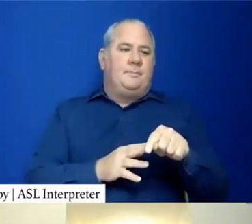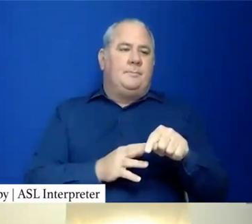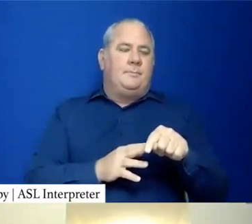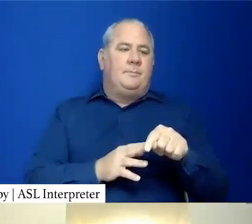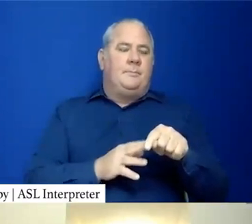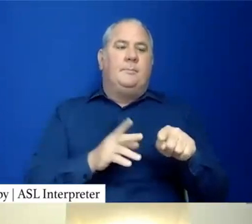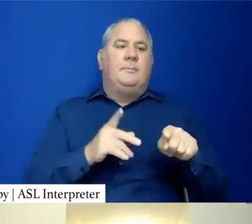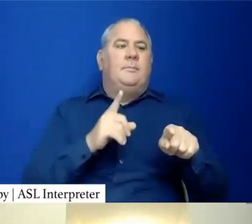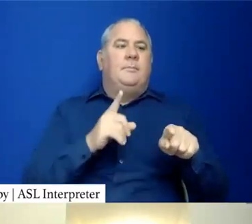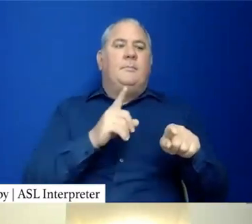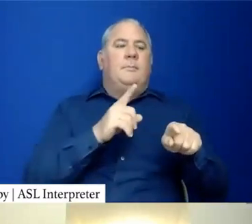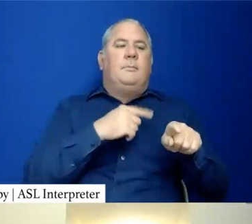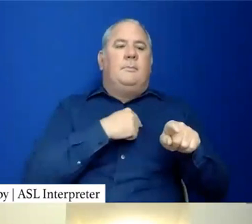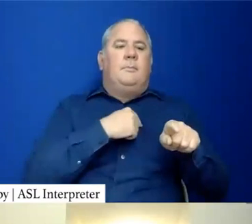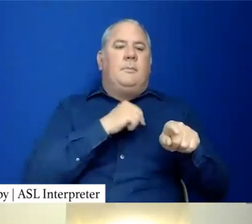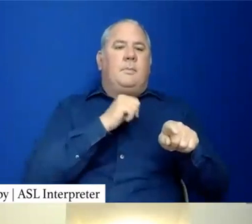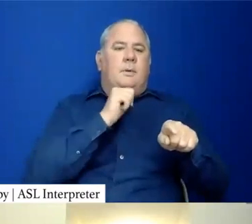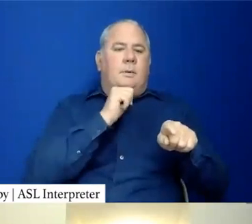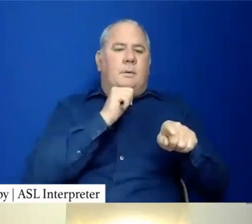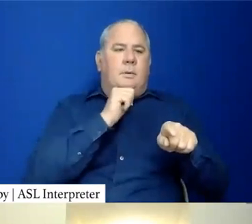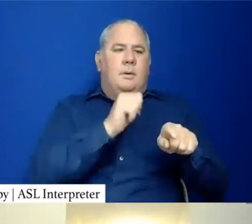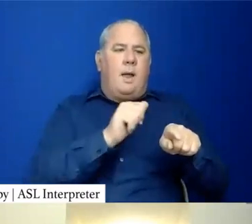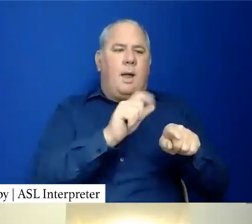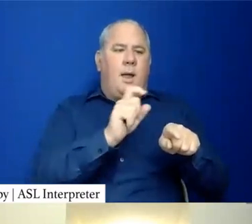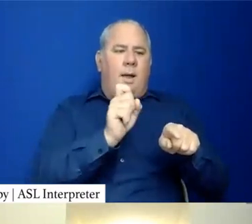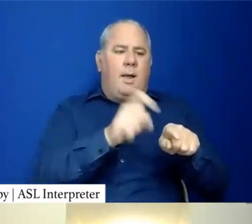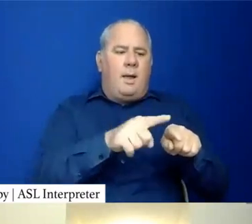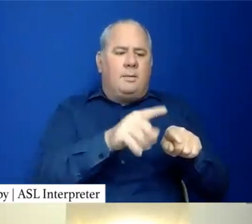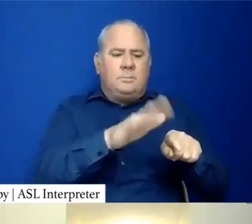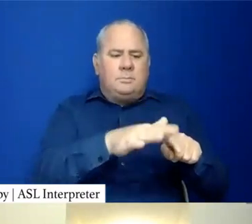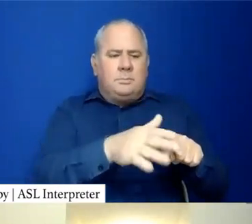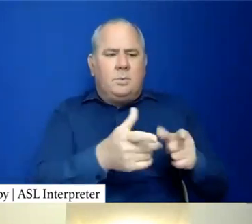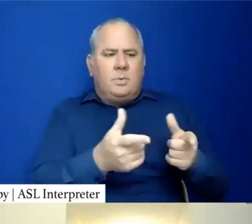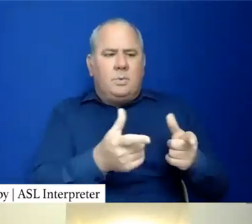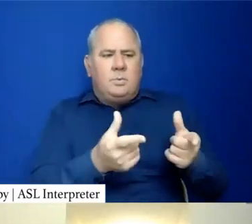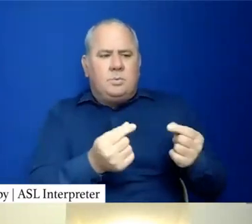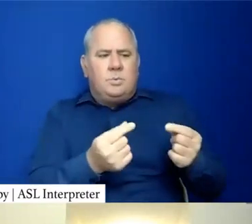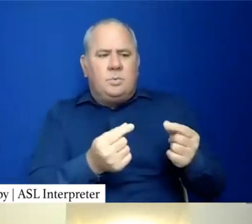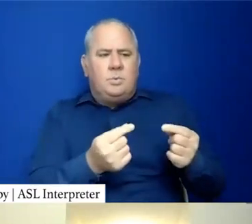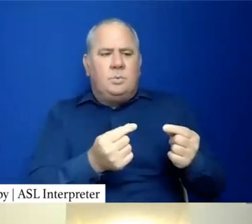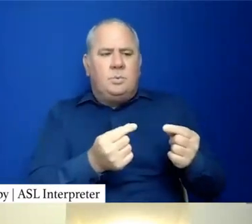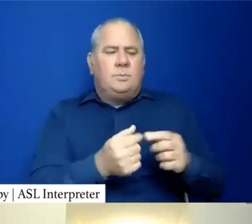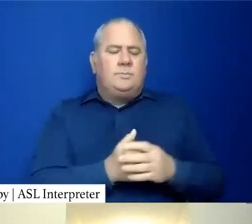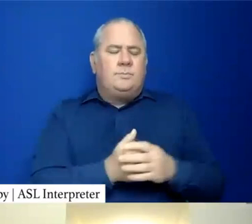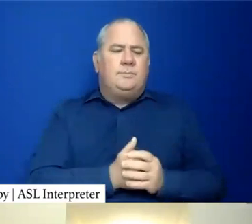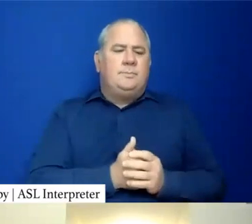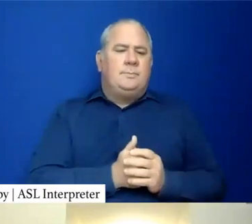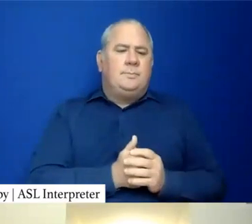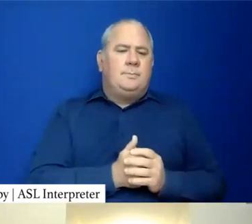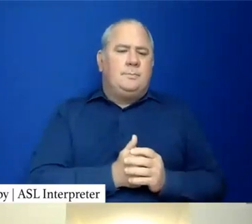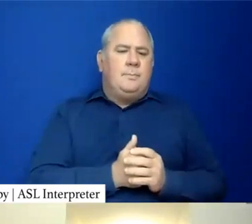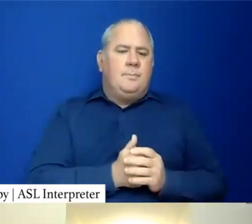rubber staff, what you're doing. And you just say, look, great, you know, you're such a great academic, go